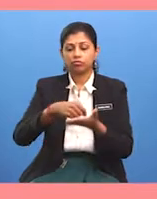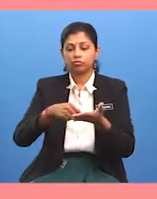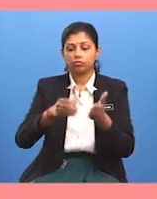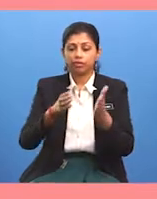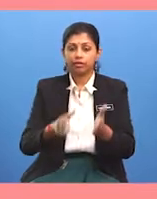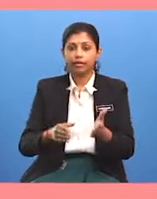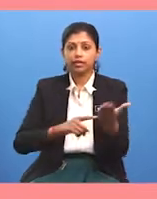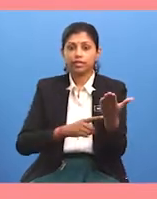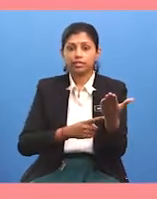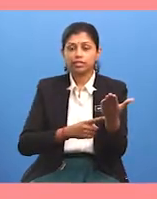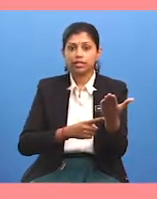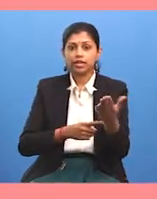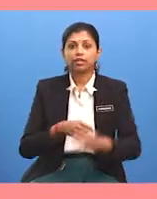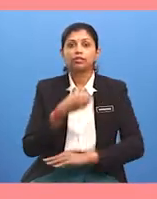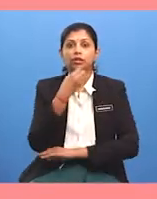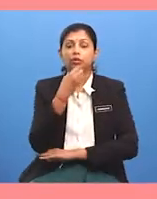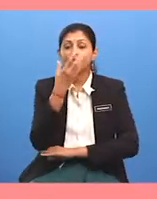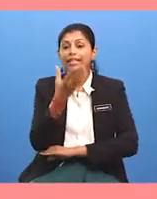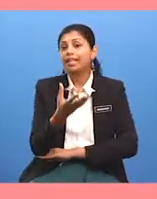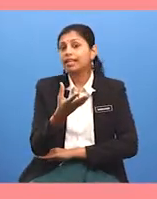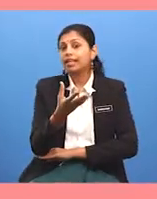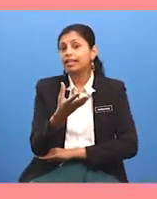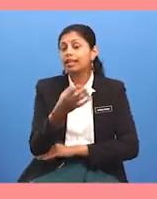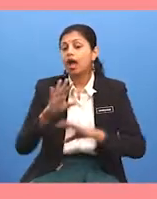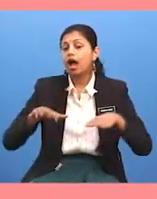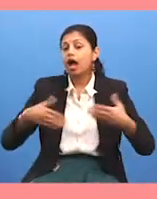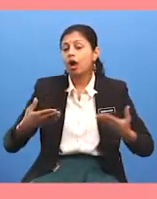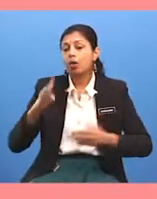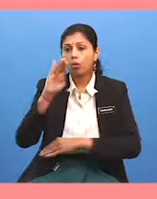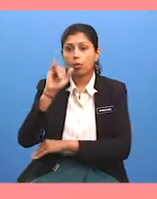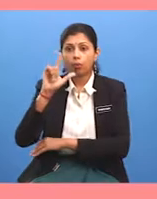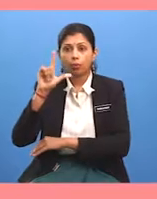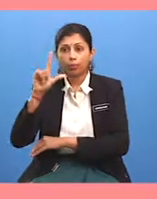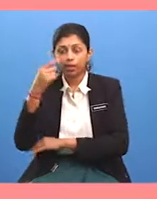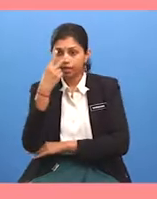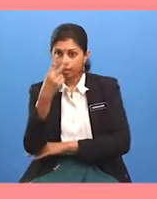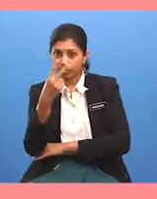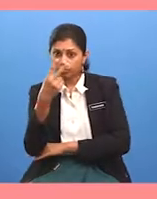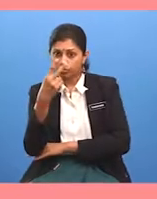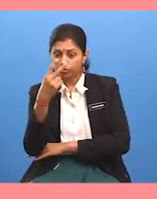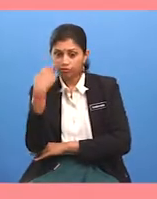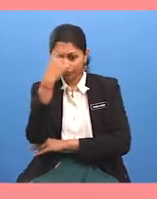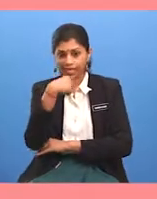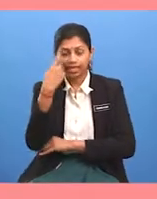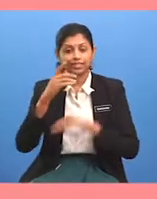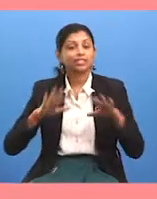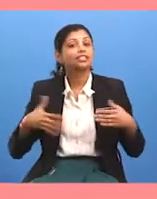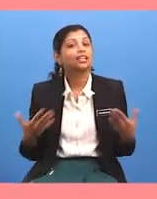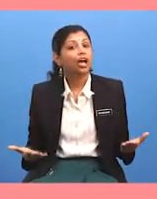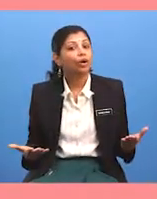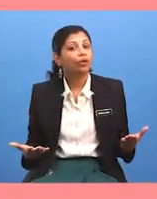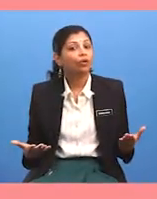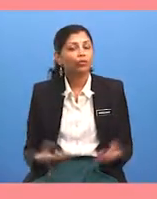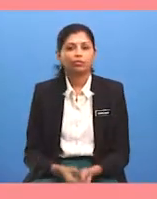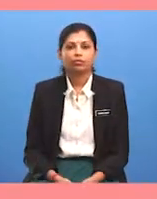out mentioning Bill Gates' signature look. Then, the writer goes on to mention